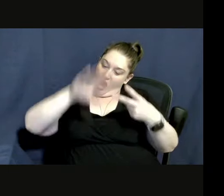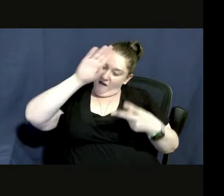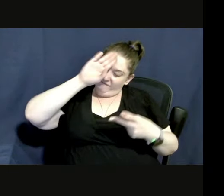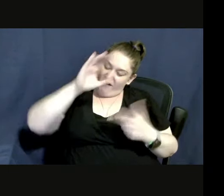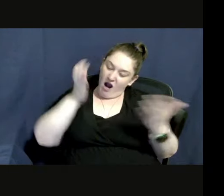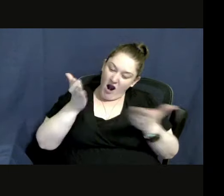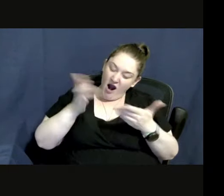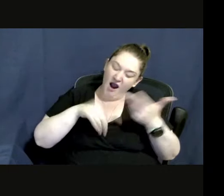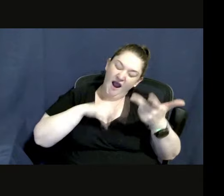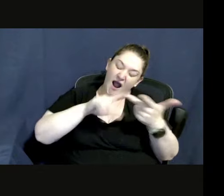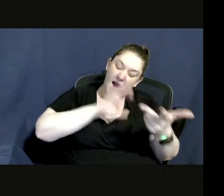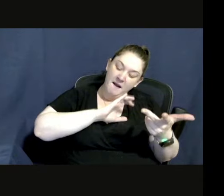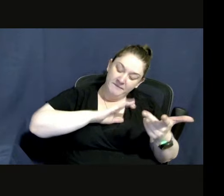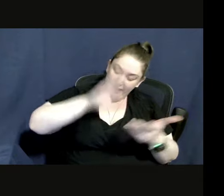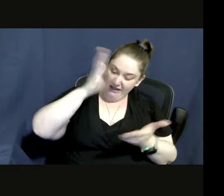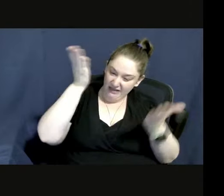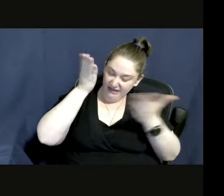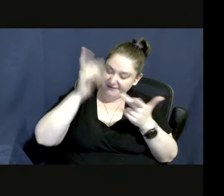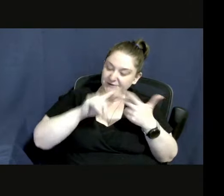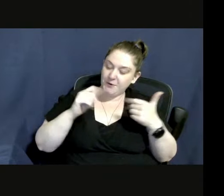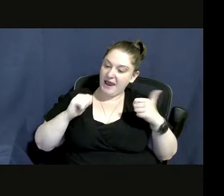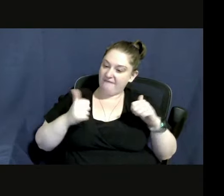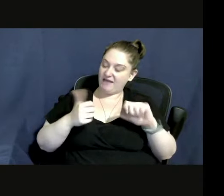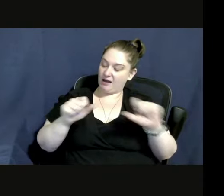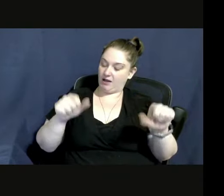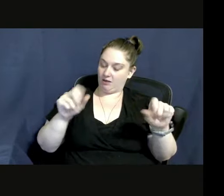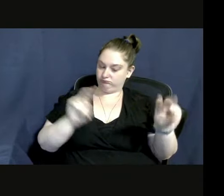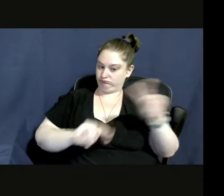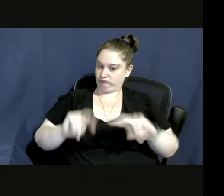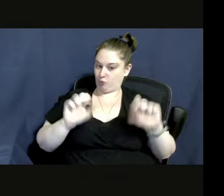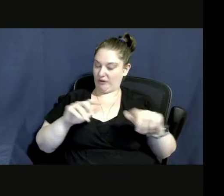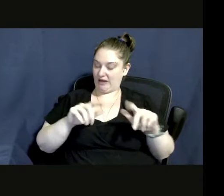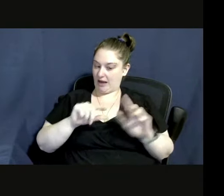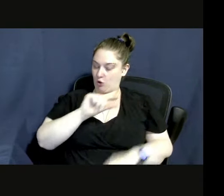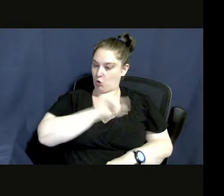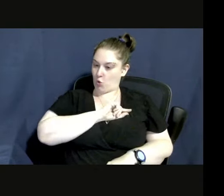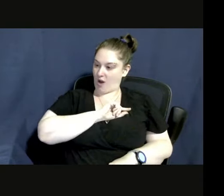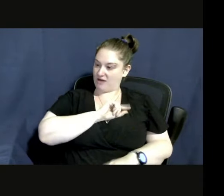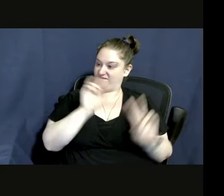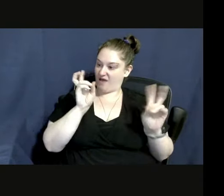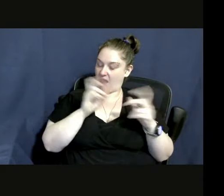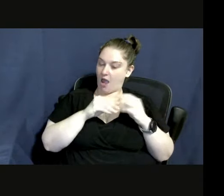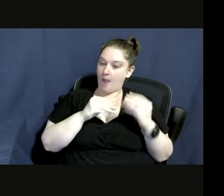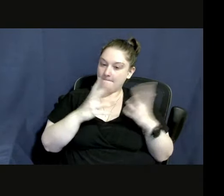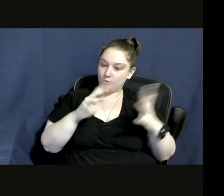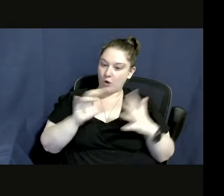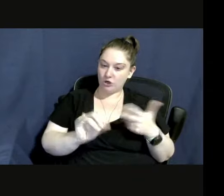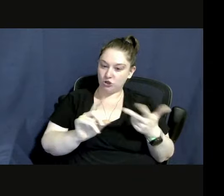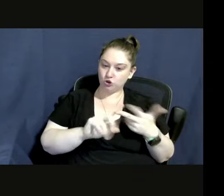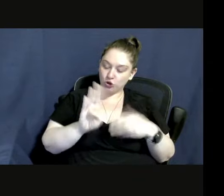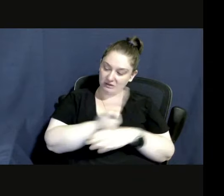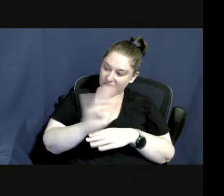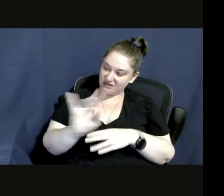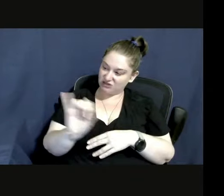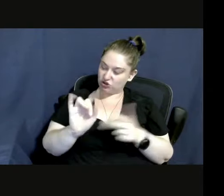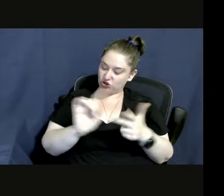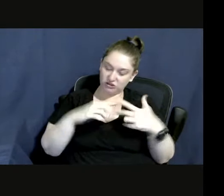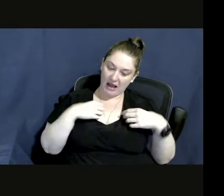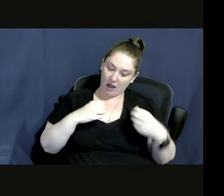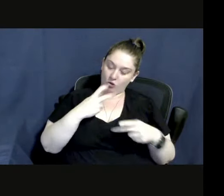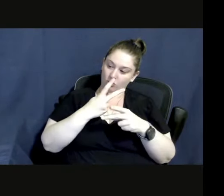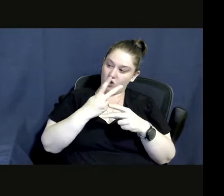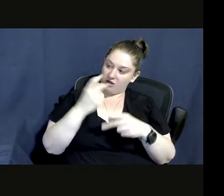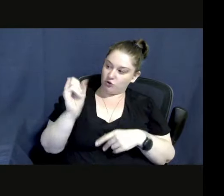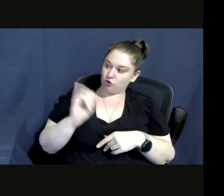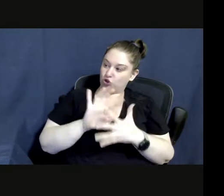we have any sense, or is there any way to quantify the impact that would have on like property insurance, business insurance, health insurance? Like, what's that